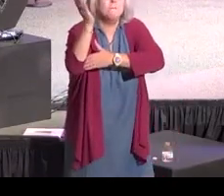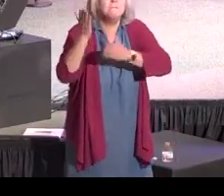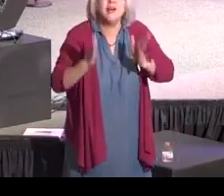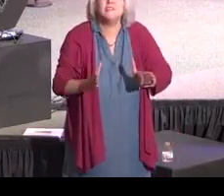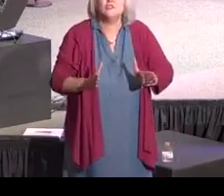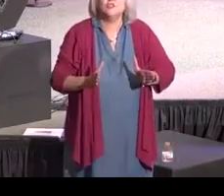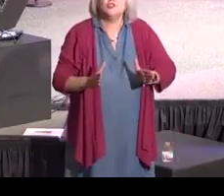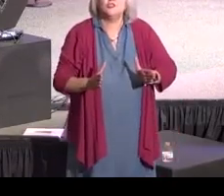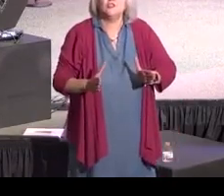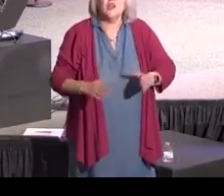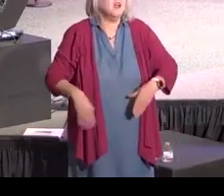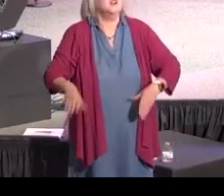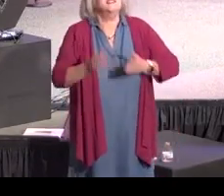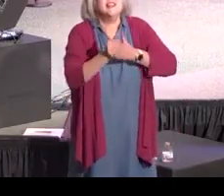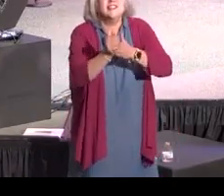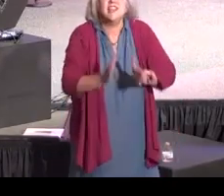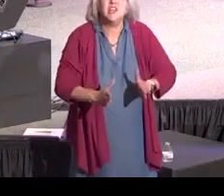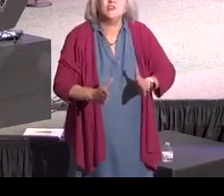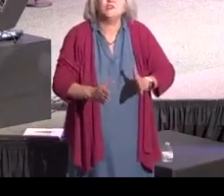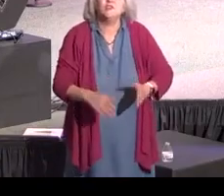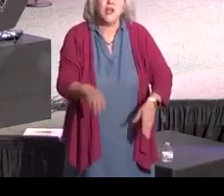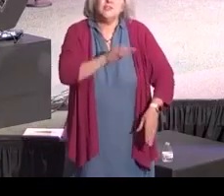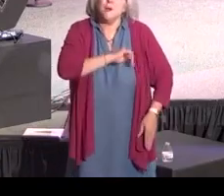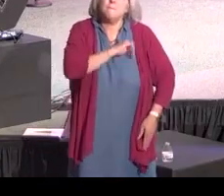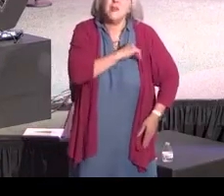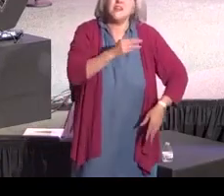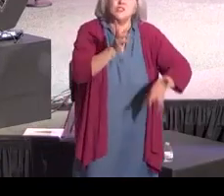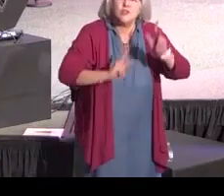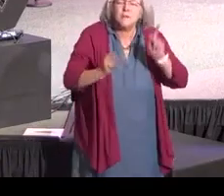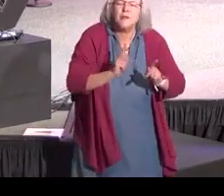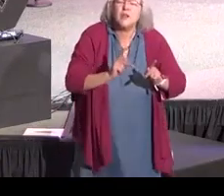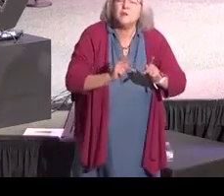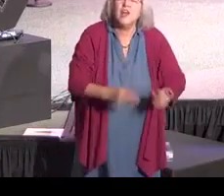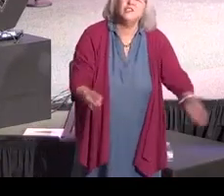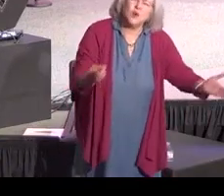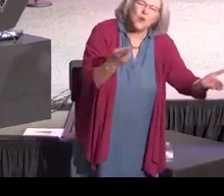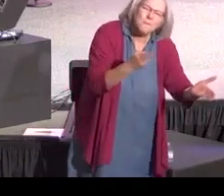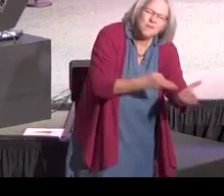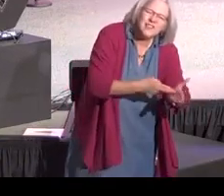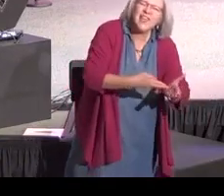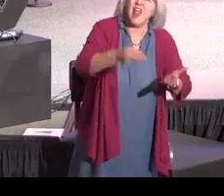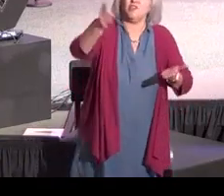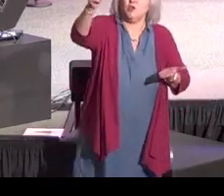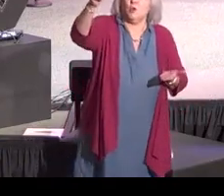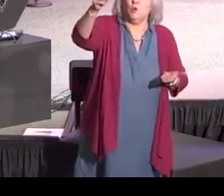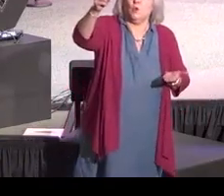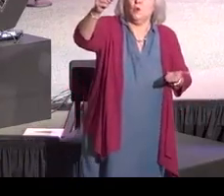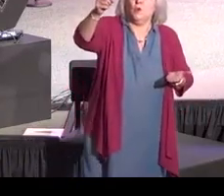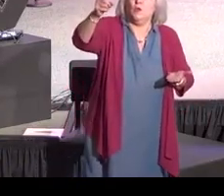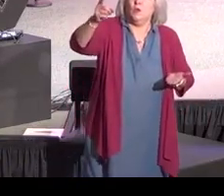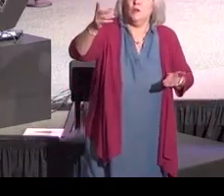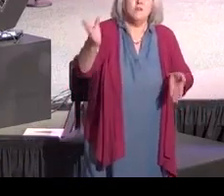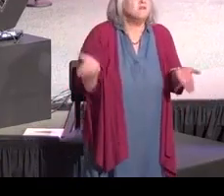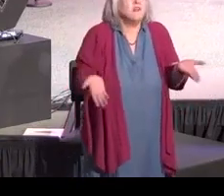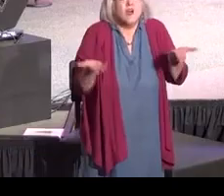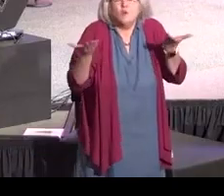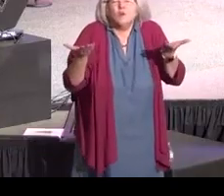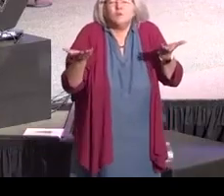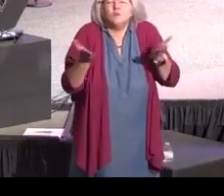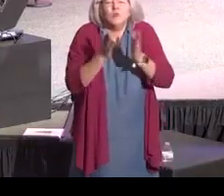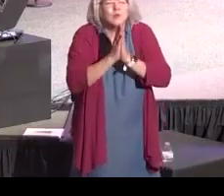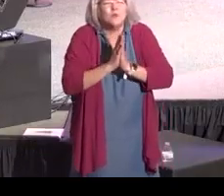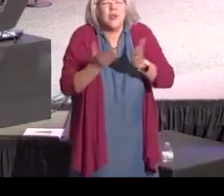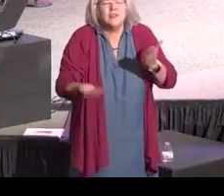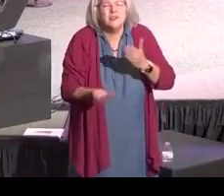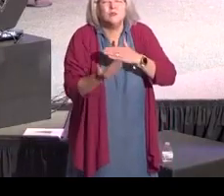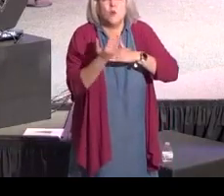your ambassadors to minister to people, to be your representatives, God, that we would give feet to these prayers. And God, I wanna pray for this